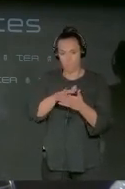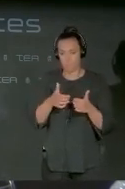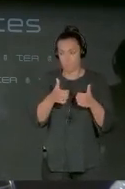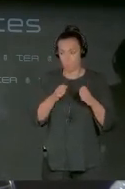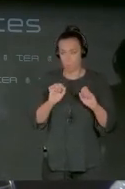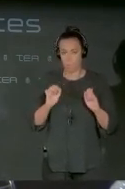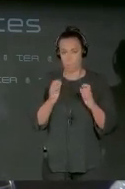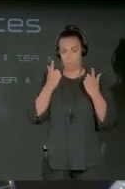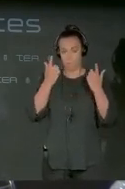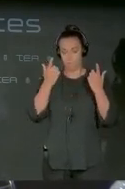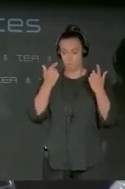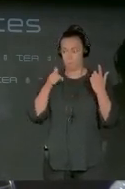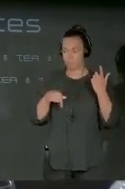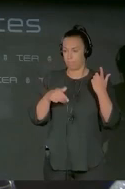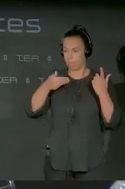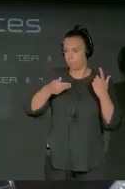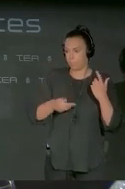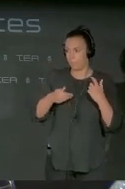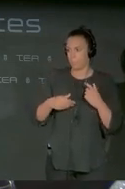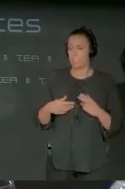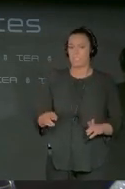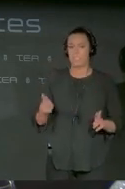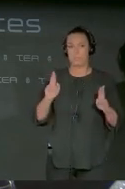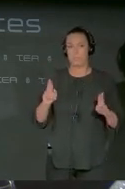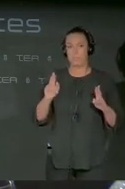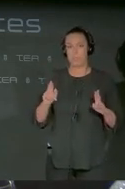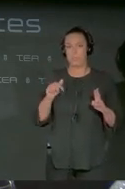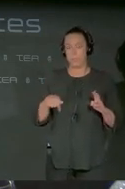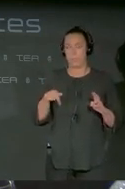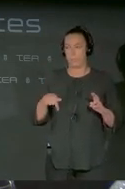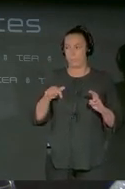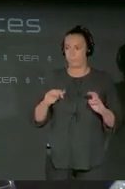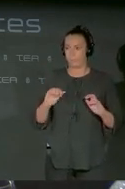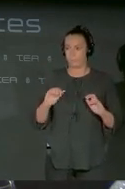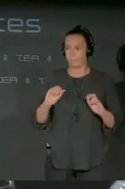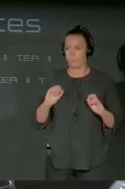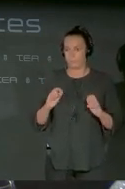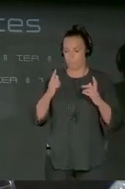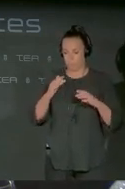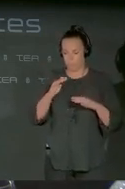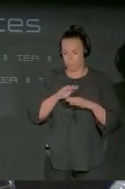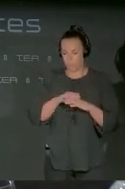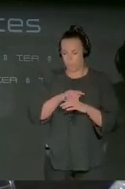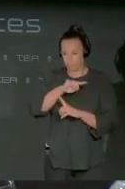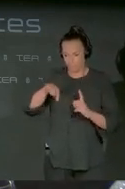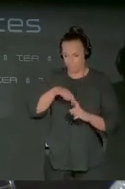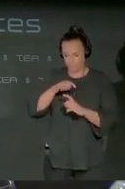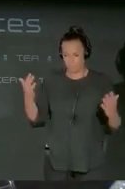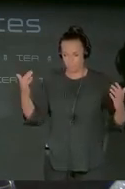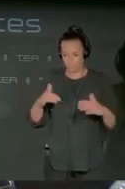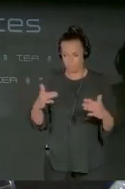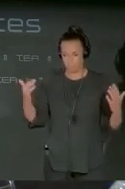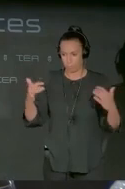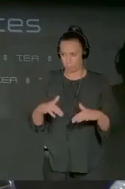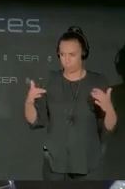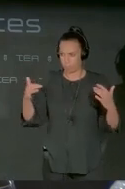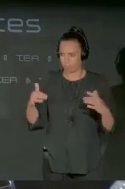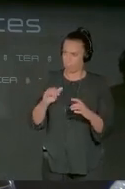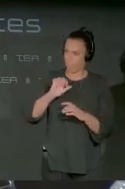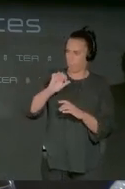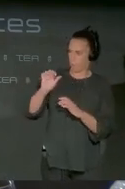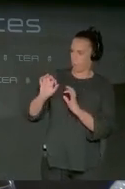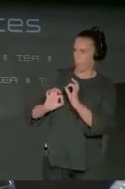annual events by the EU presidencies focused on video game industry, inspired by the Spanish presidency. So thank you for that,